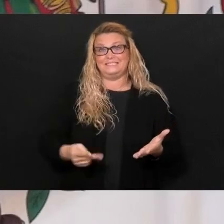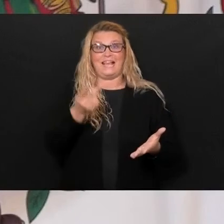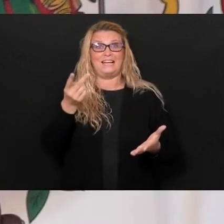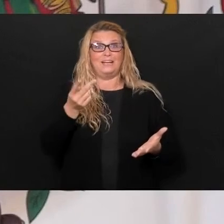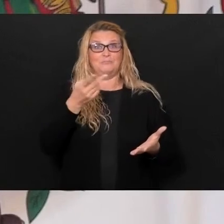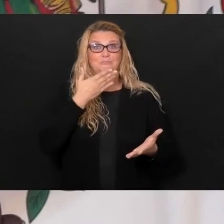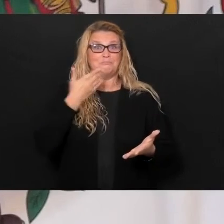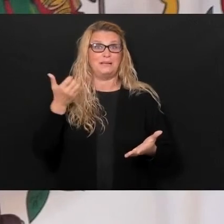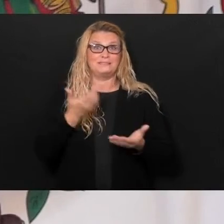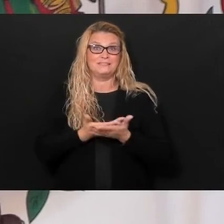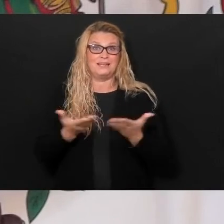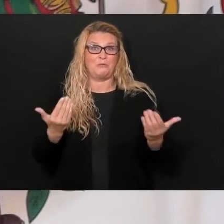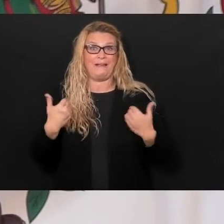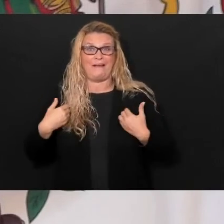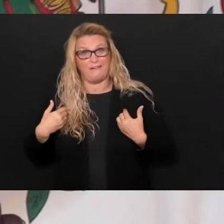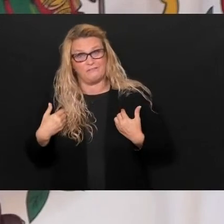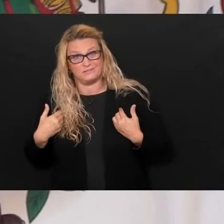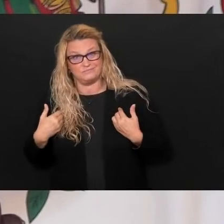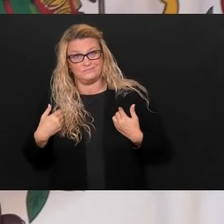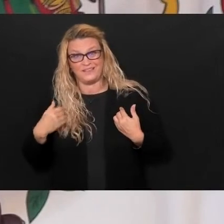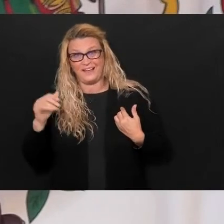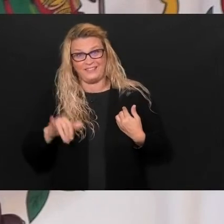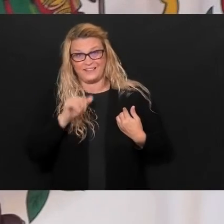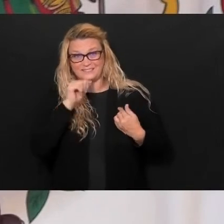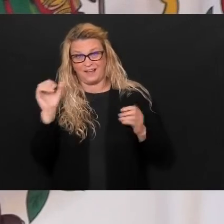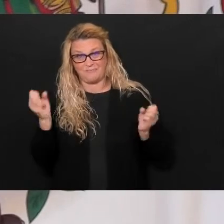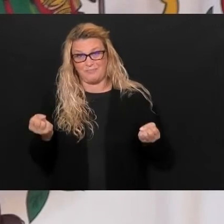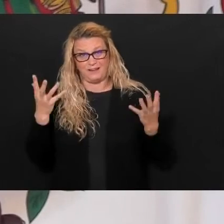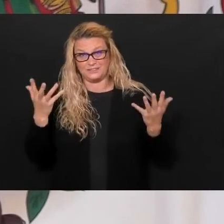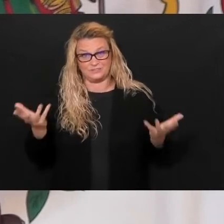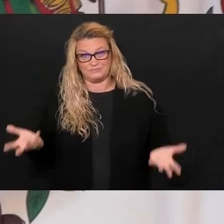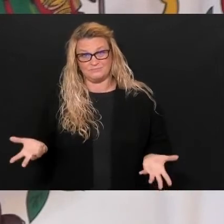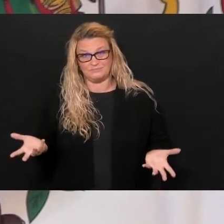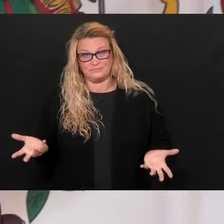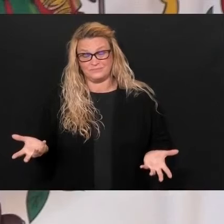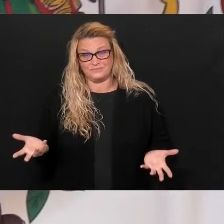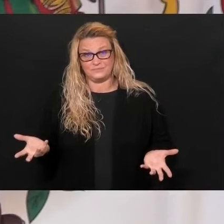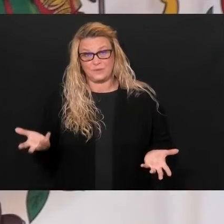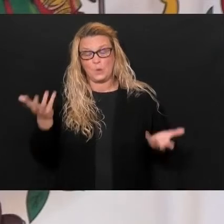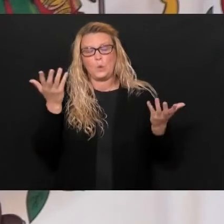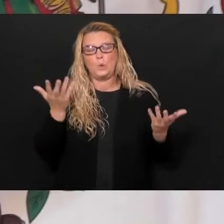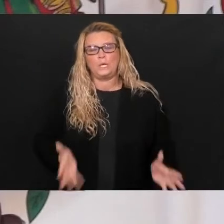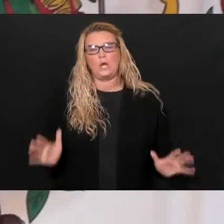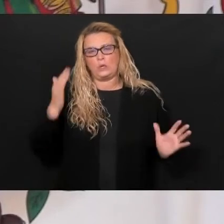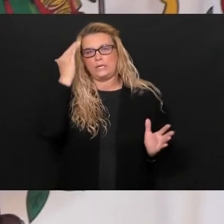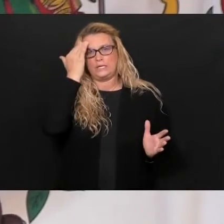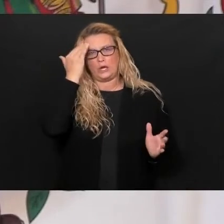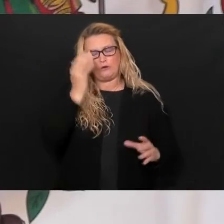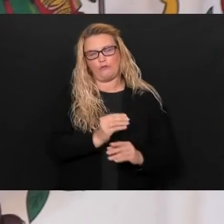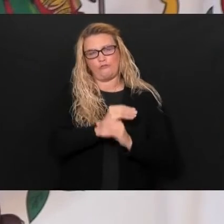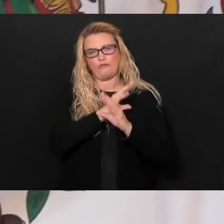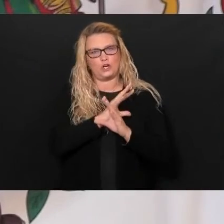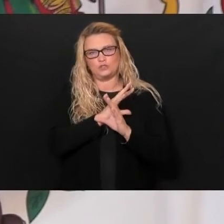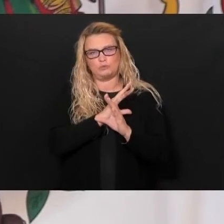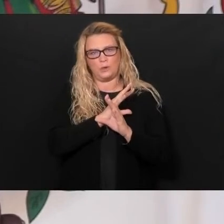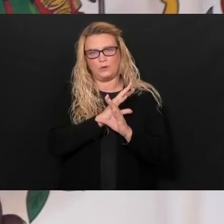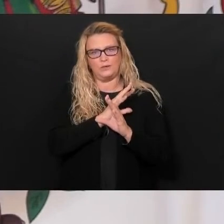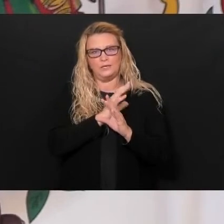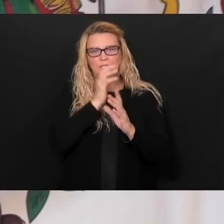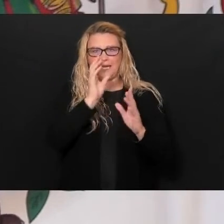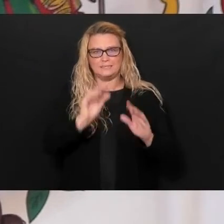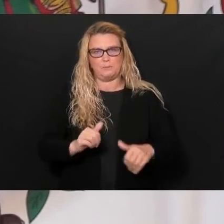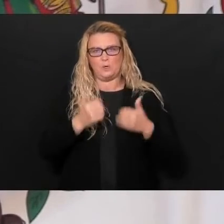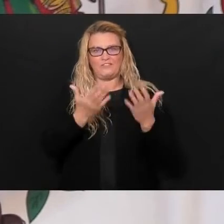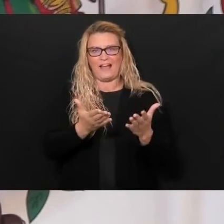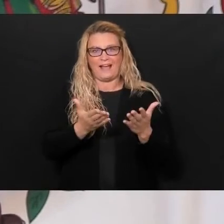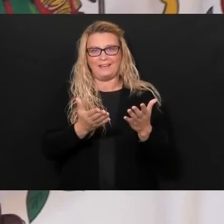not much, because we know that it's not working to the level